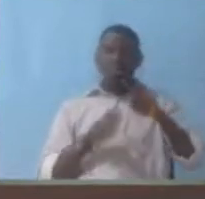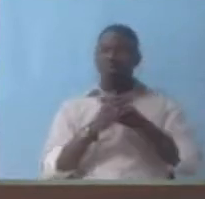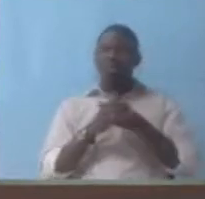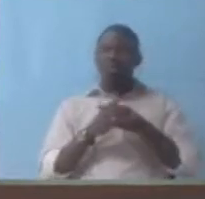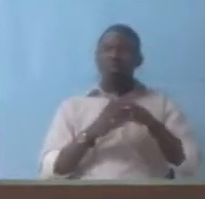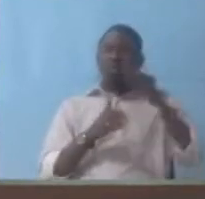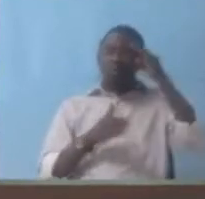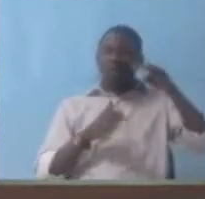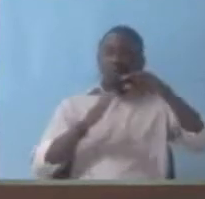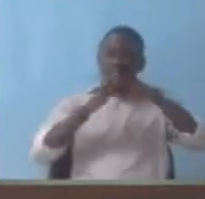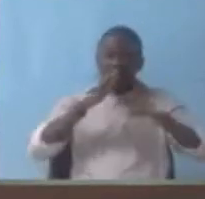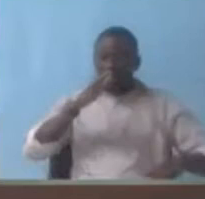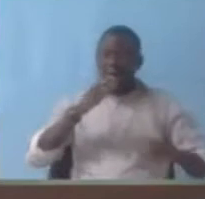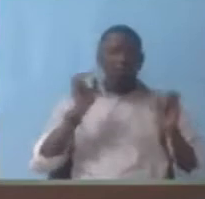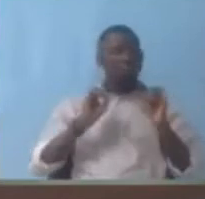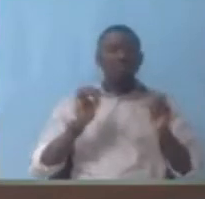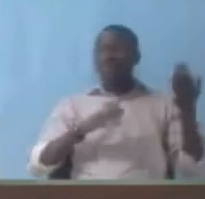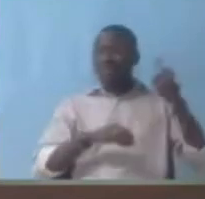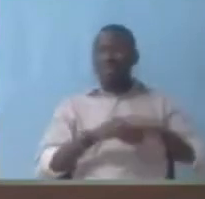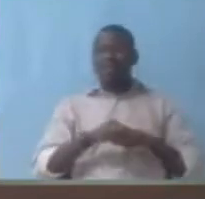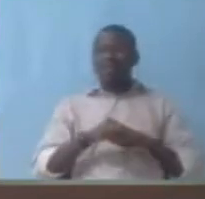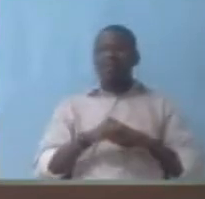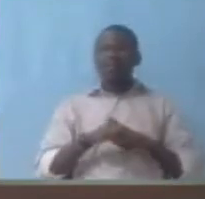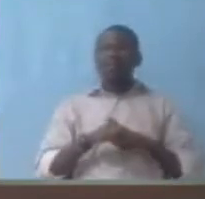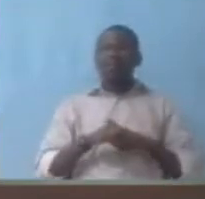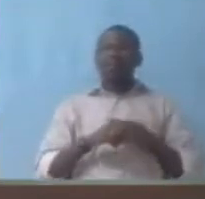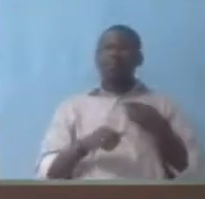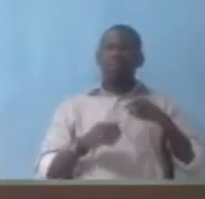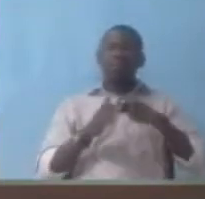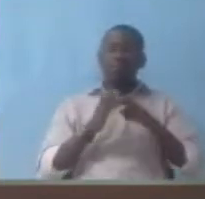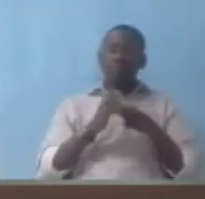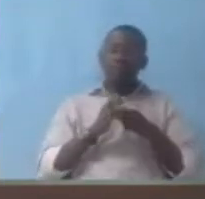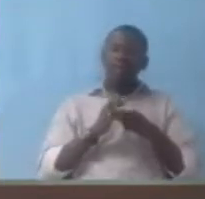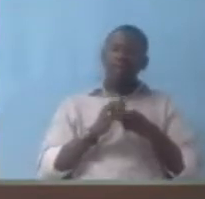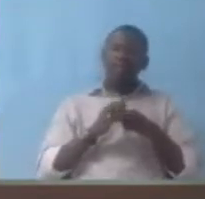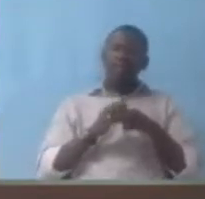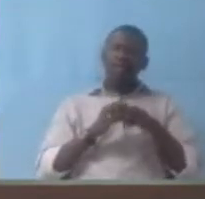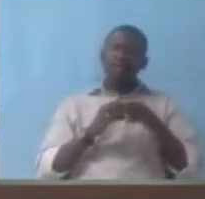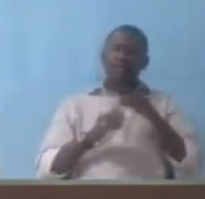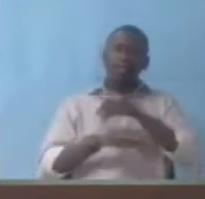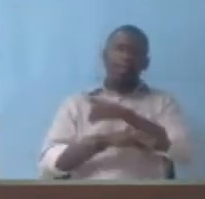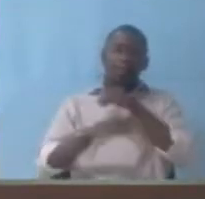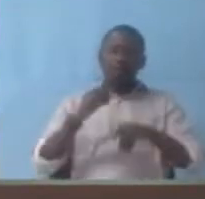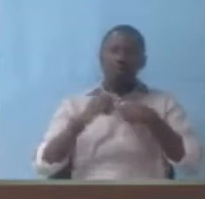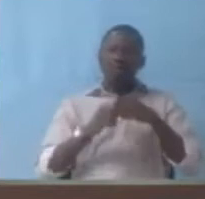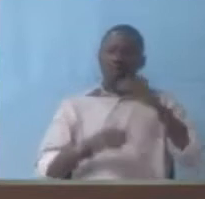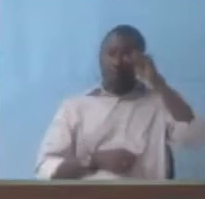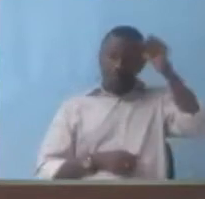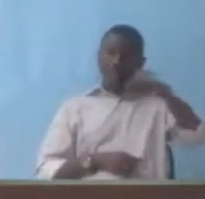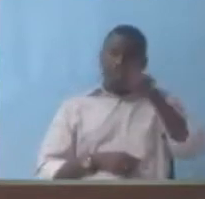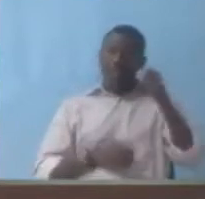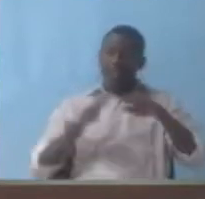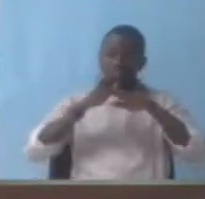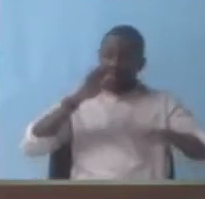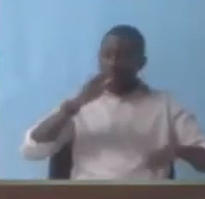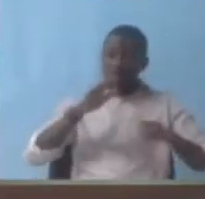President kere nuotu mwosako cabinet. So the chapter on president and cabinet were suspended. Bitu mwotumu wabunda memarta wala